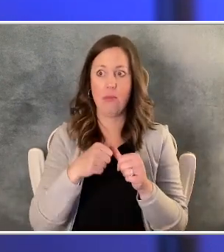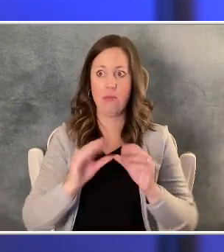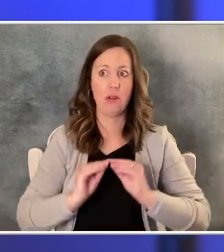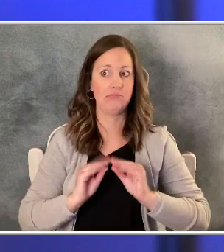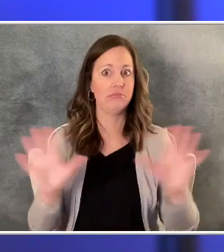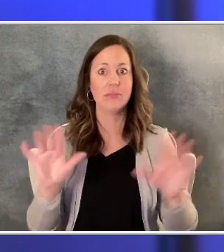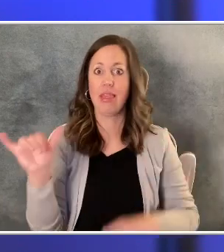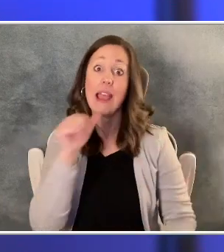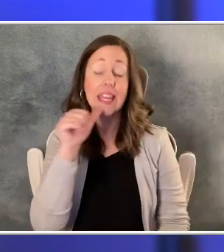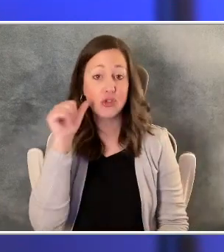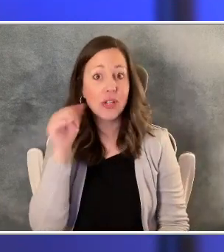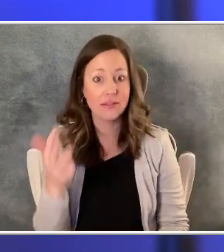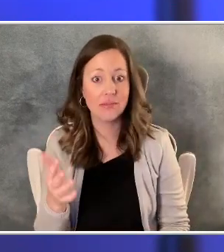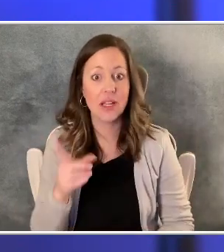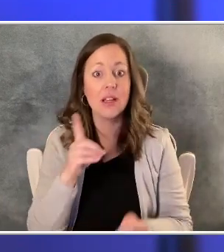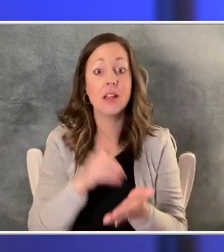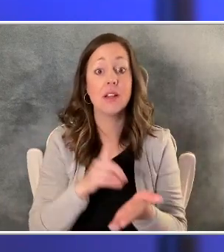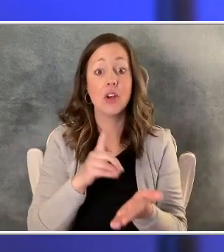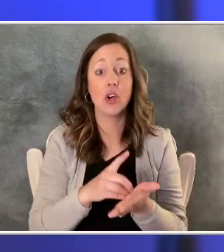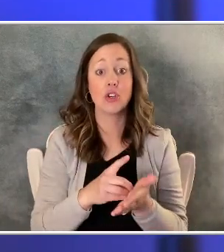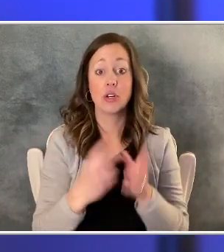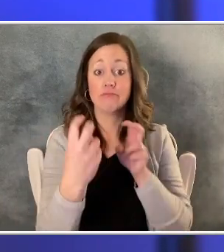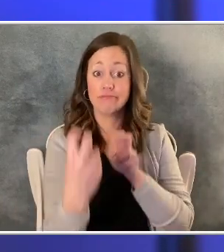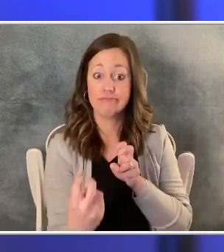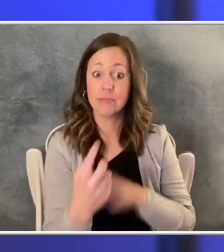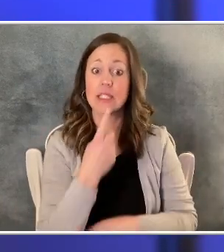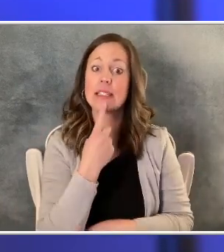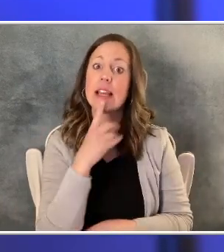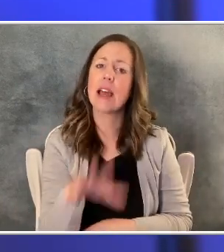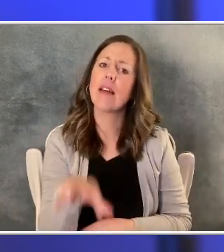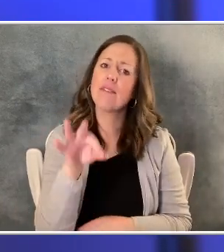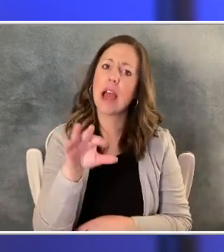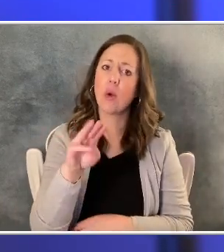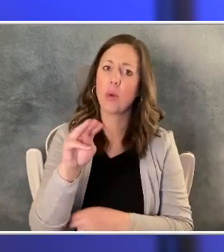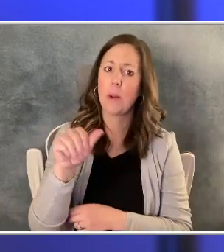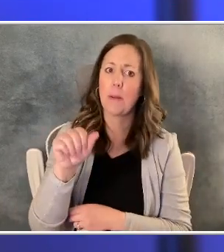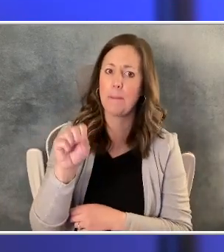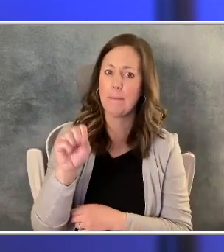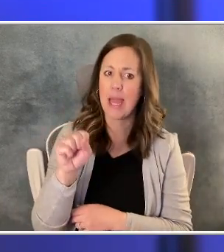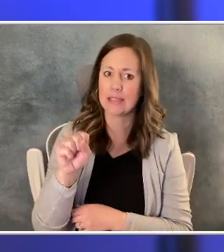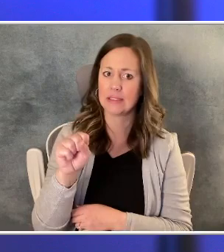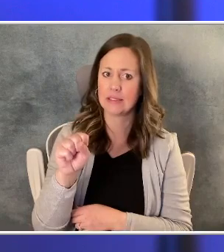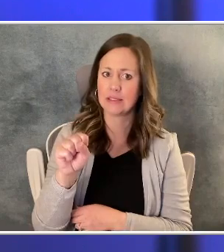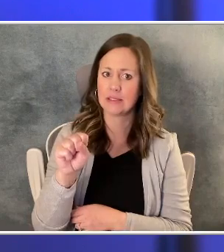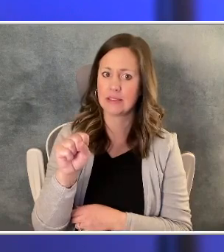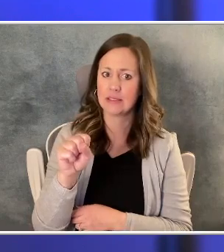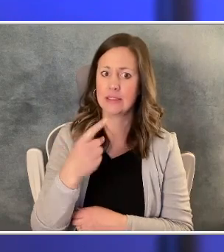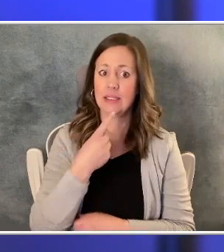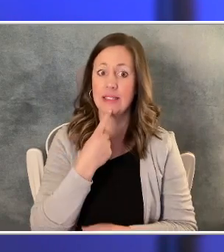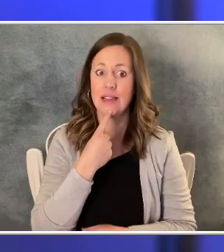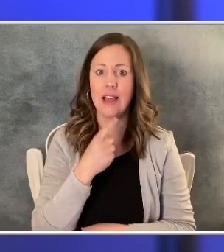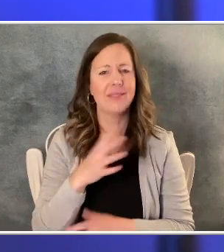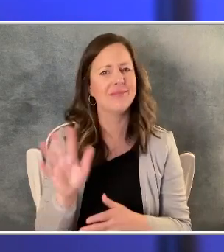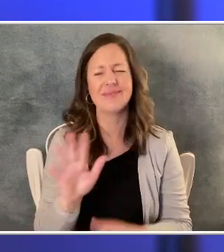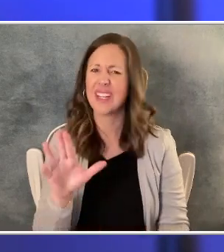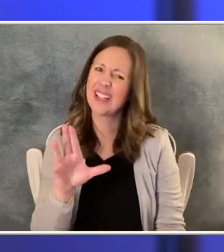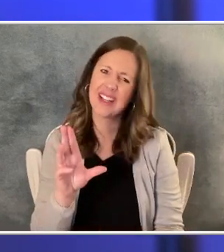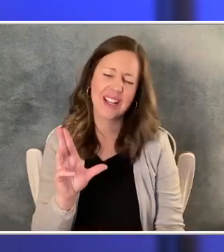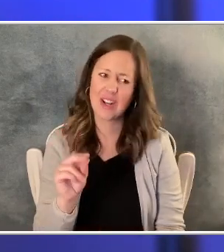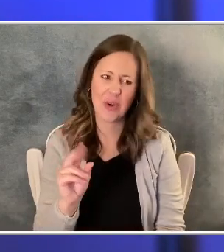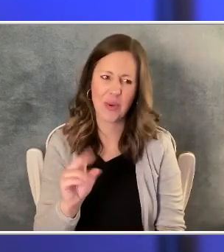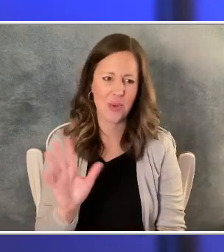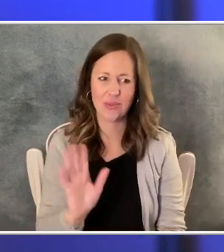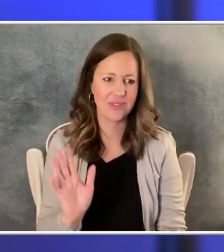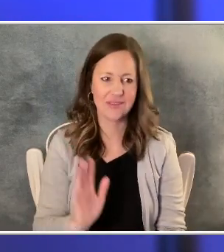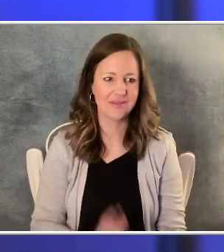and told us that they found the mass. And I just told her, no, it just didn't seem right. It